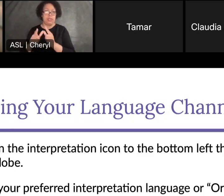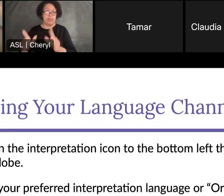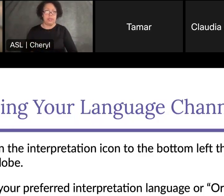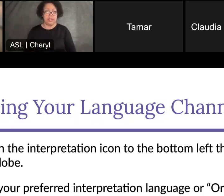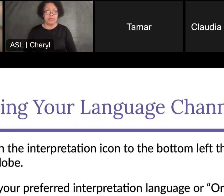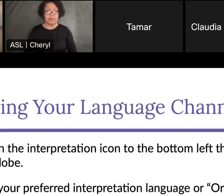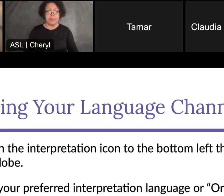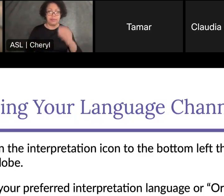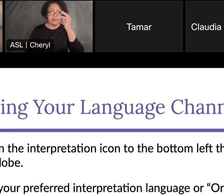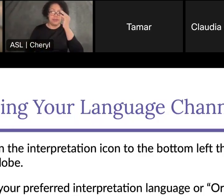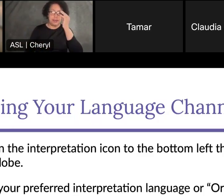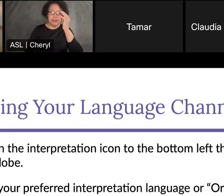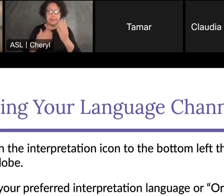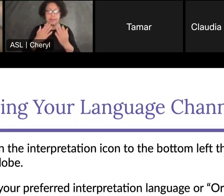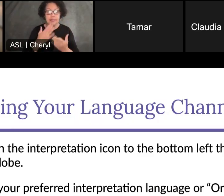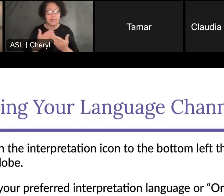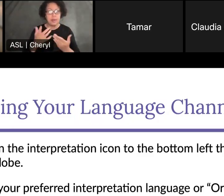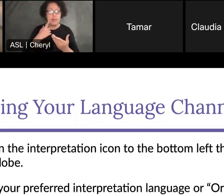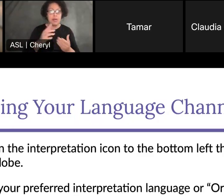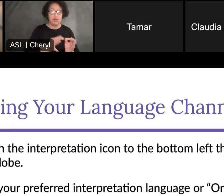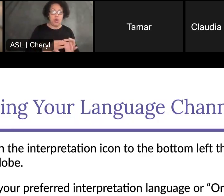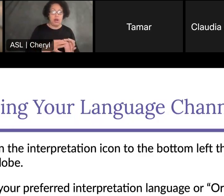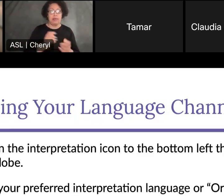Extending so much gratitude to our interpreters today.